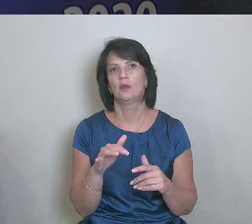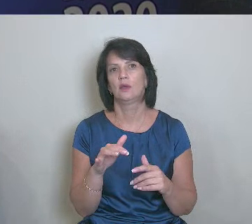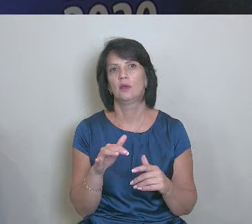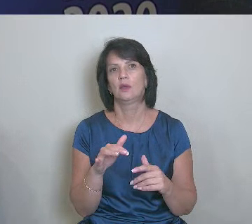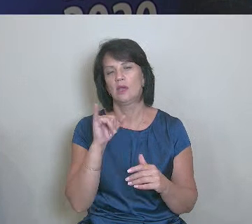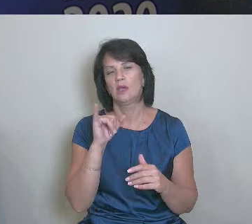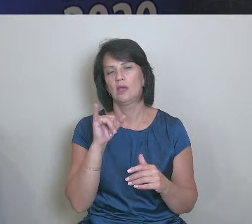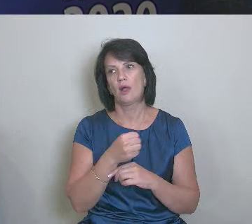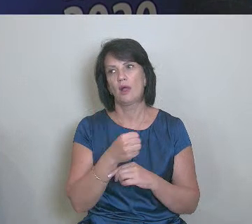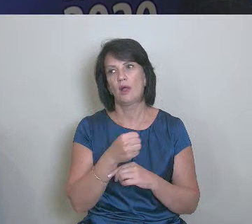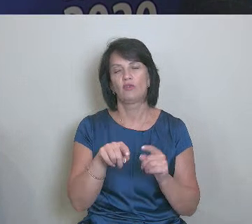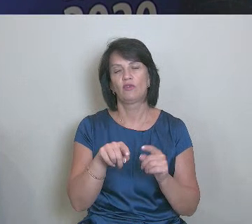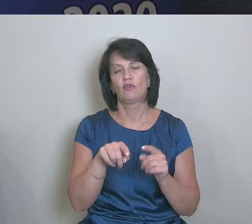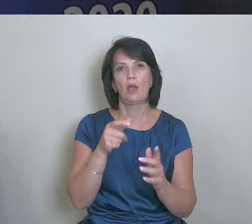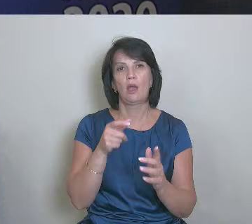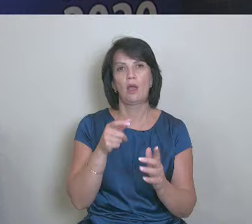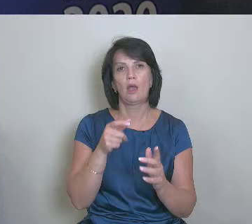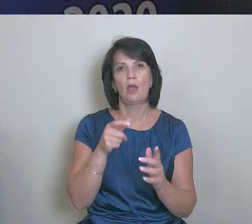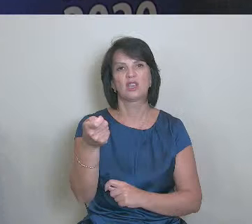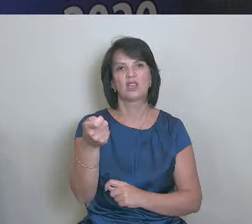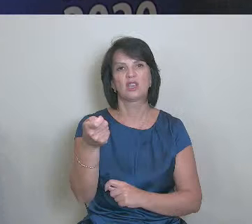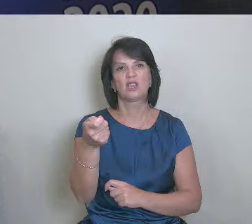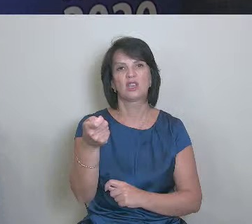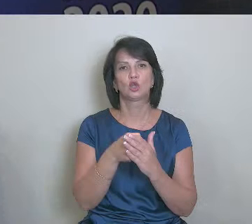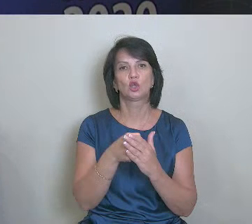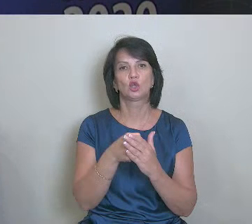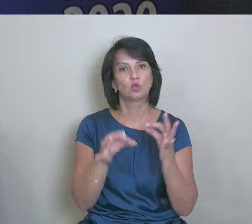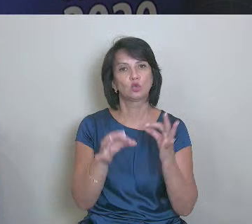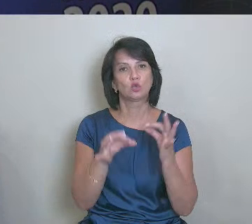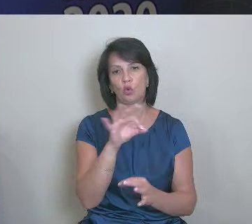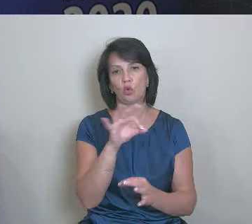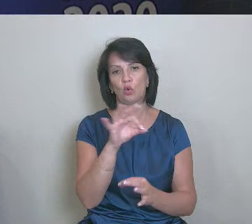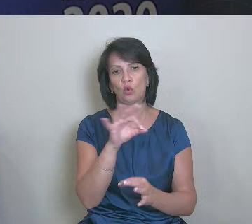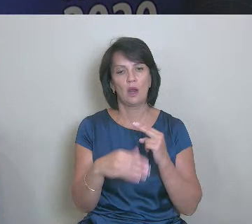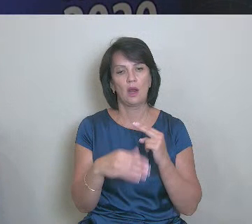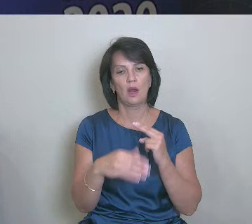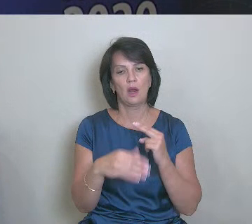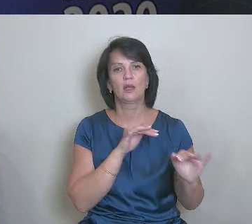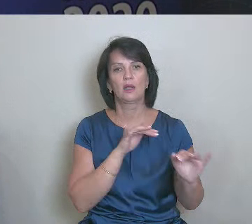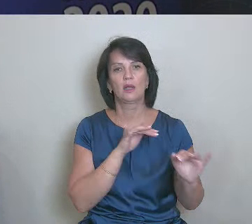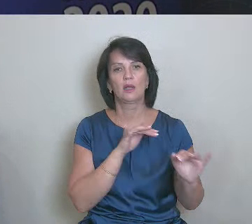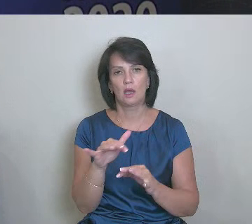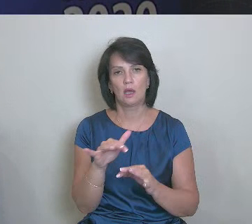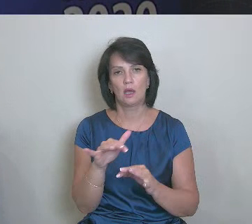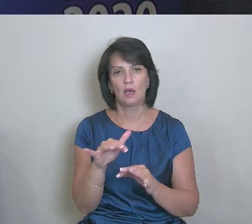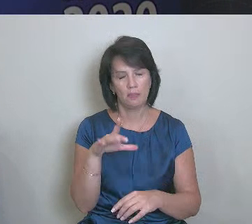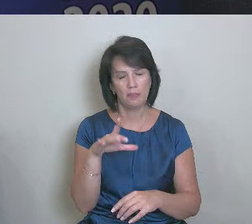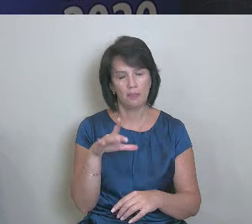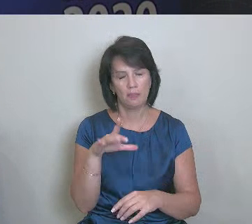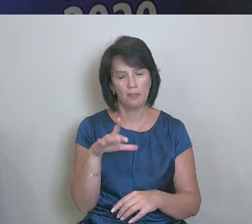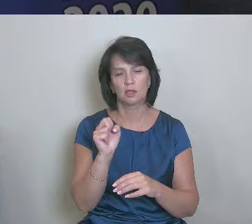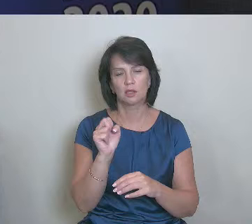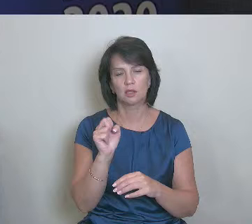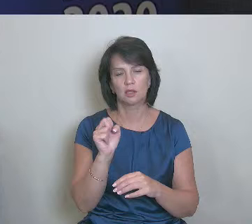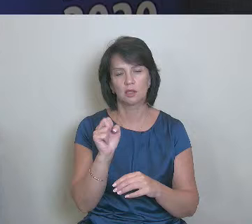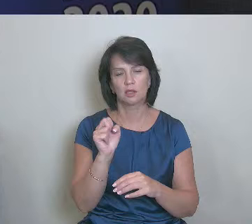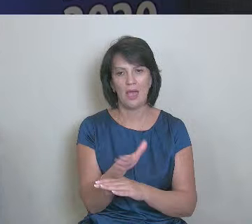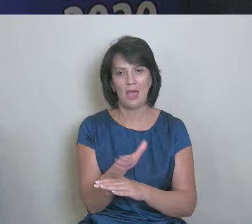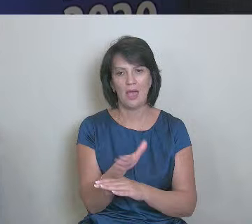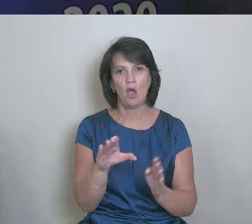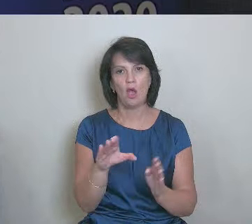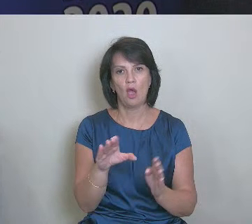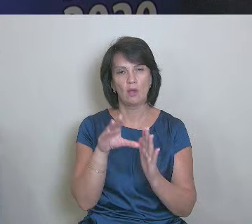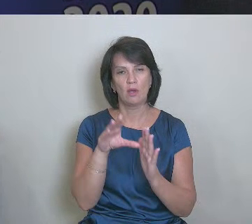waging proactive, work, do not participate in the elections, and they have to be dissolved.